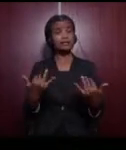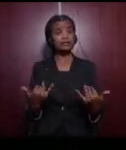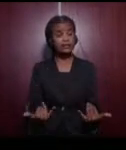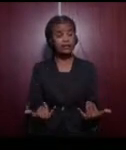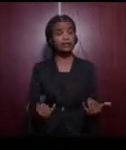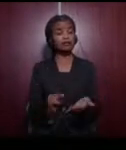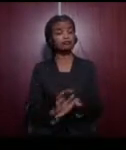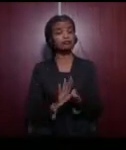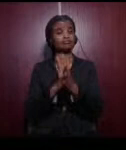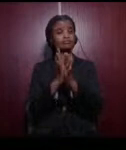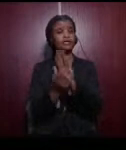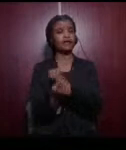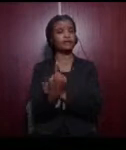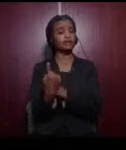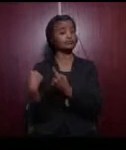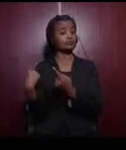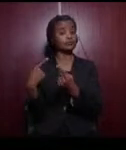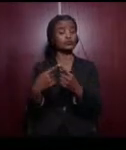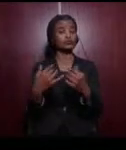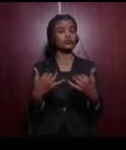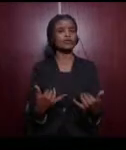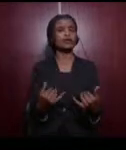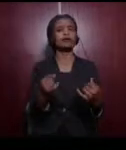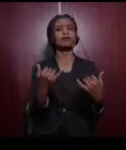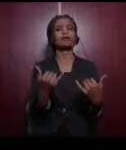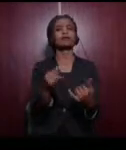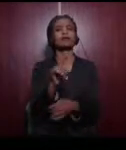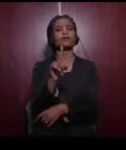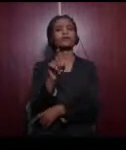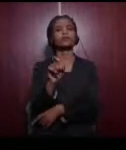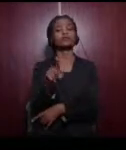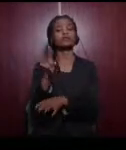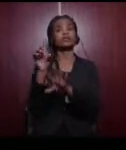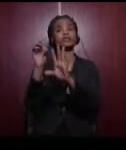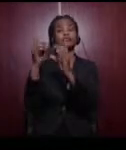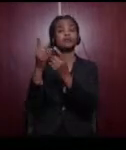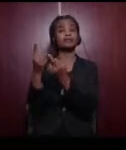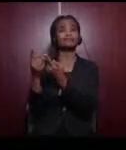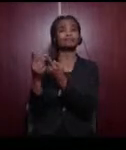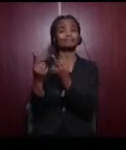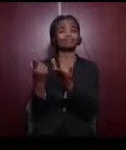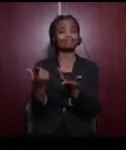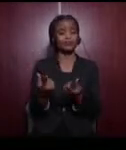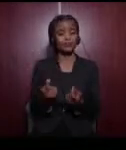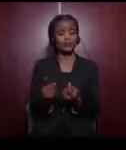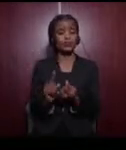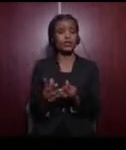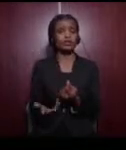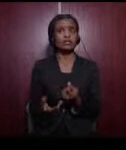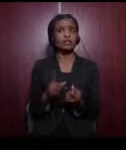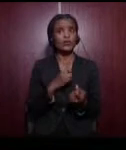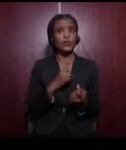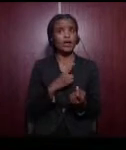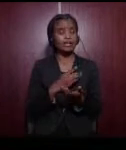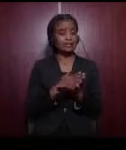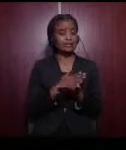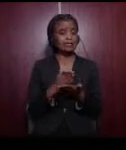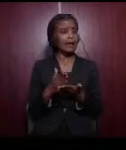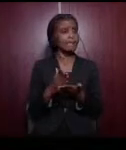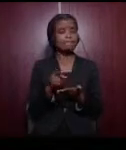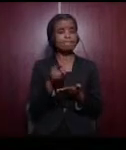does the department respond to such disaster? Because namatuna manye mese waphume nophuma